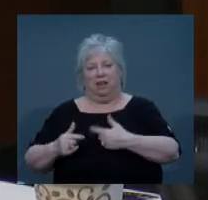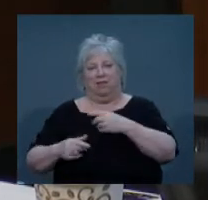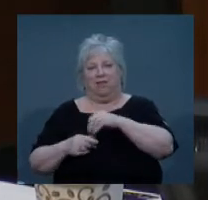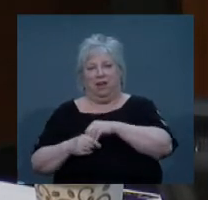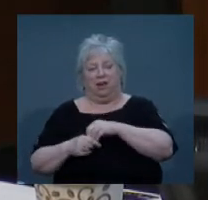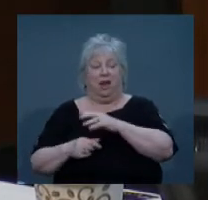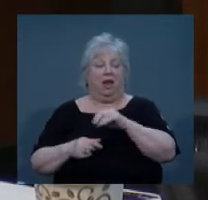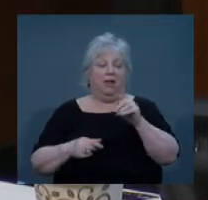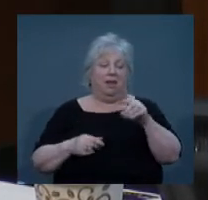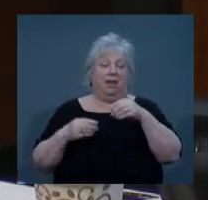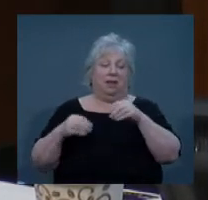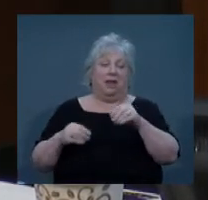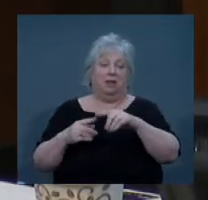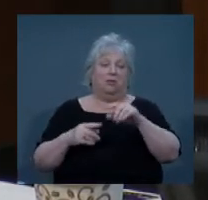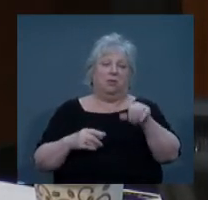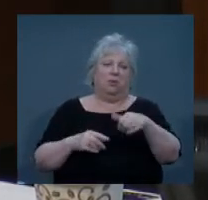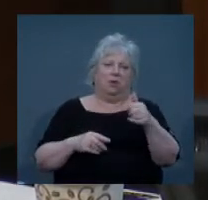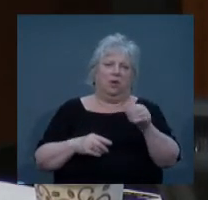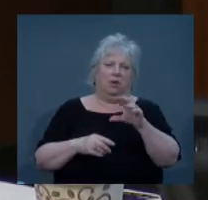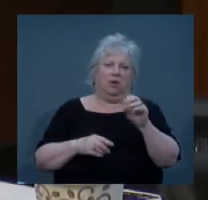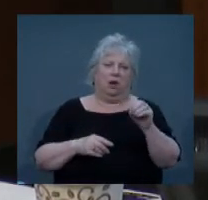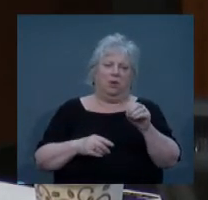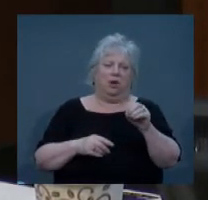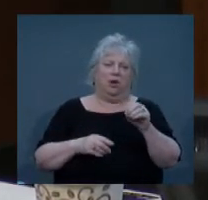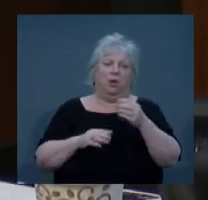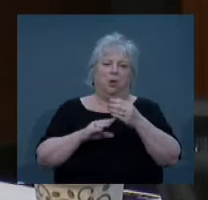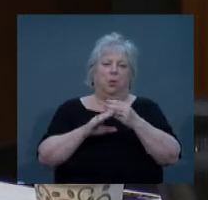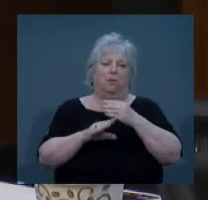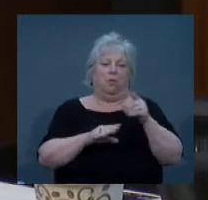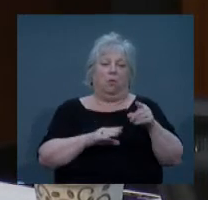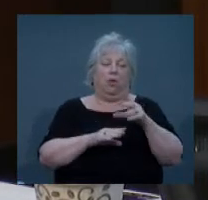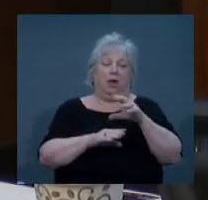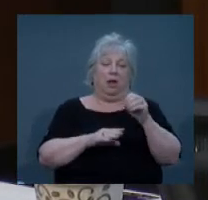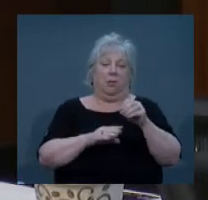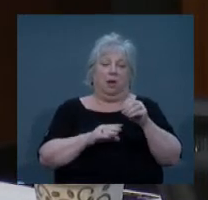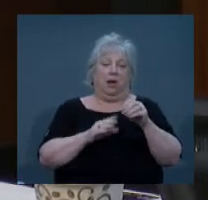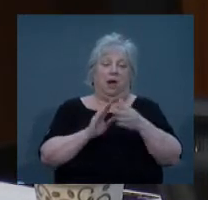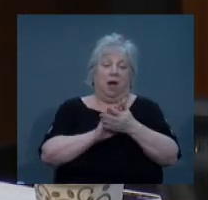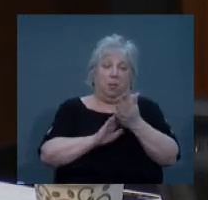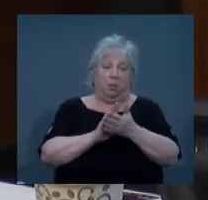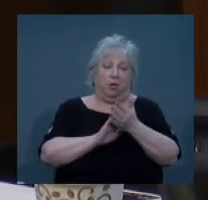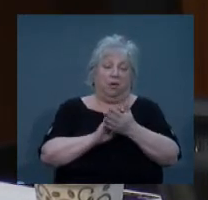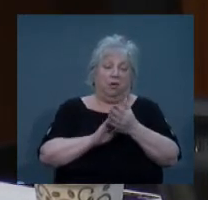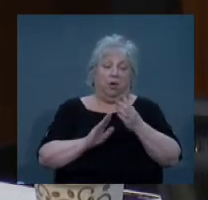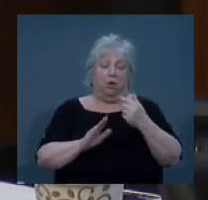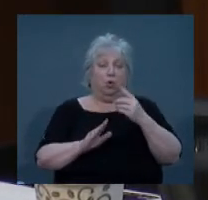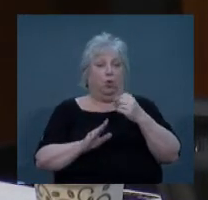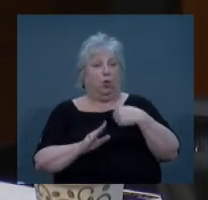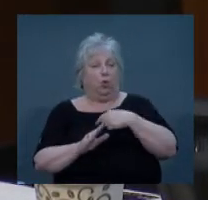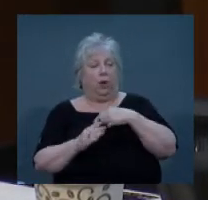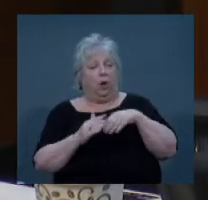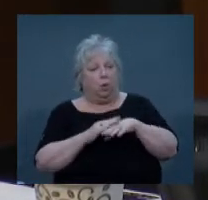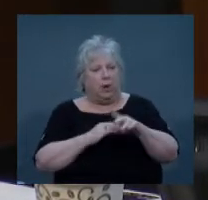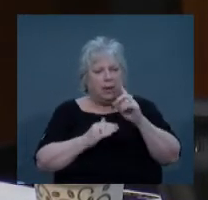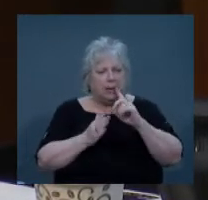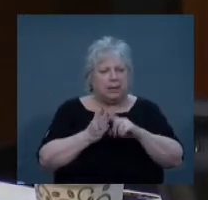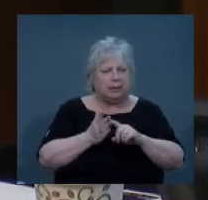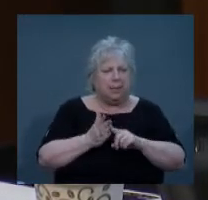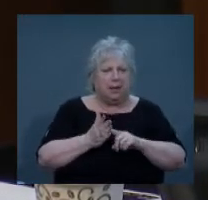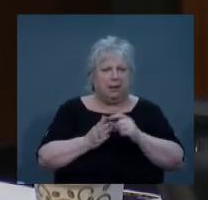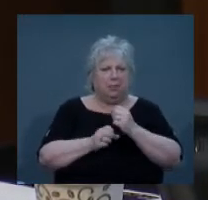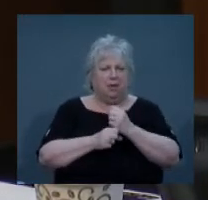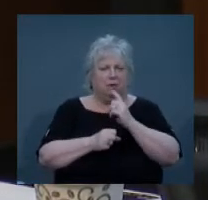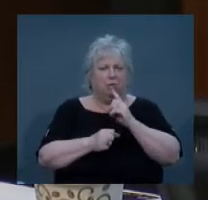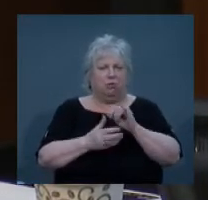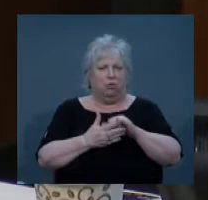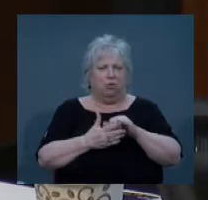sell it to another company, before that company operates that, do we go in and inspect that to make sure that